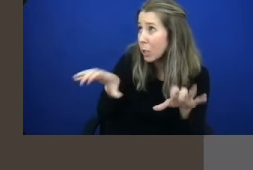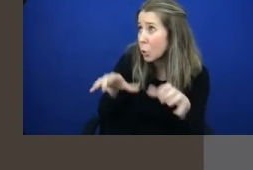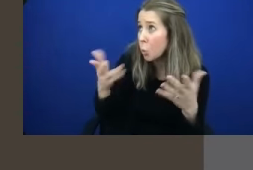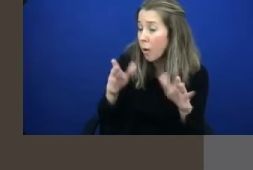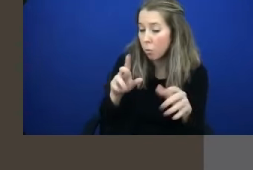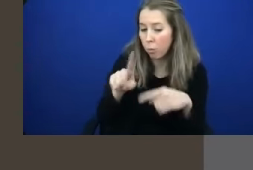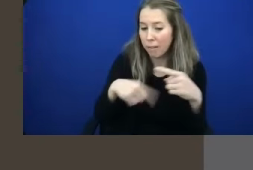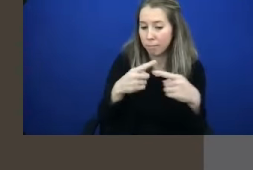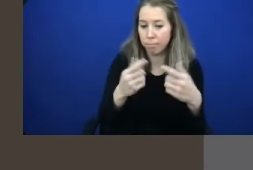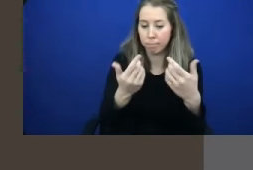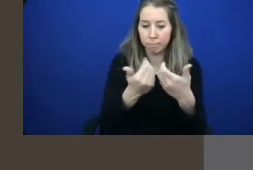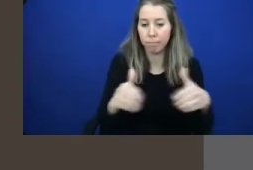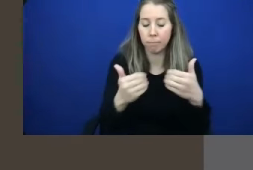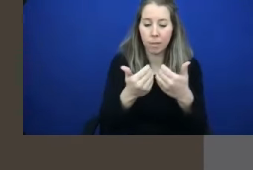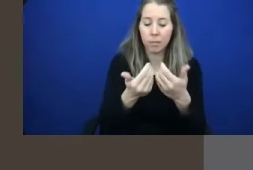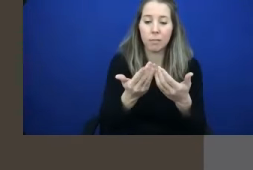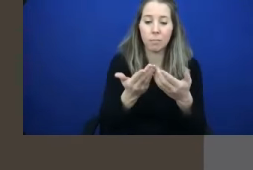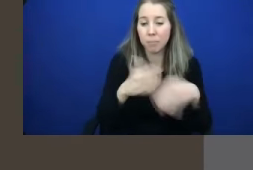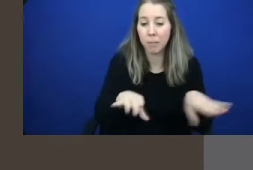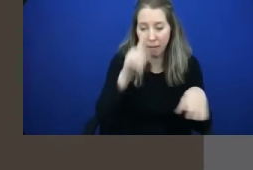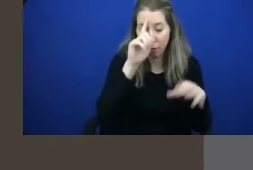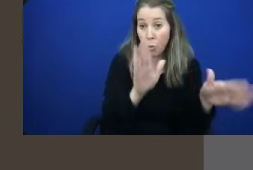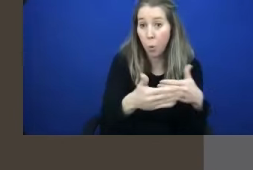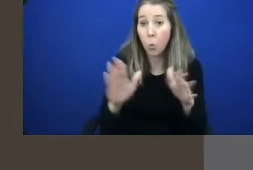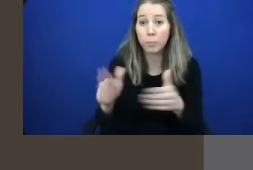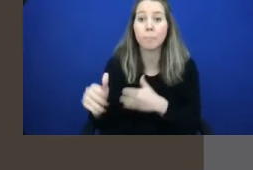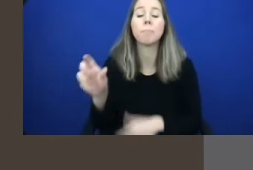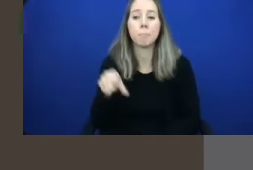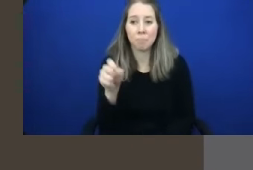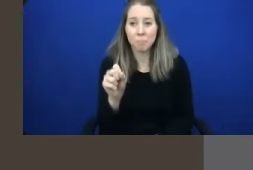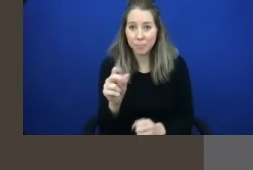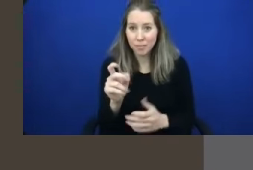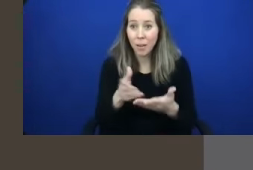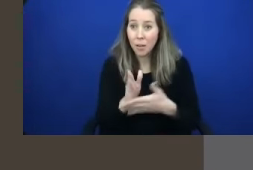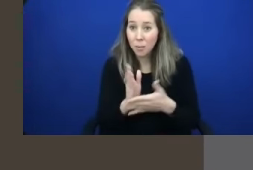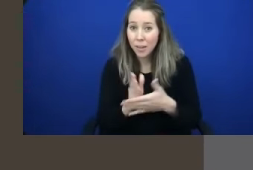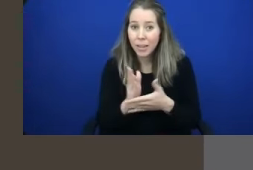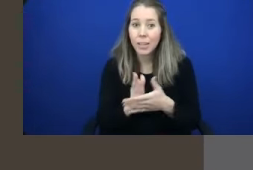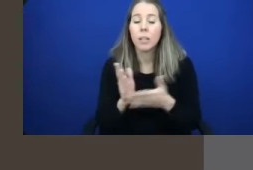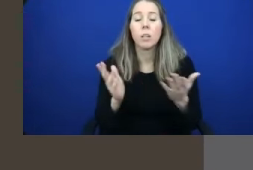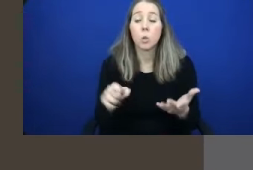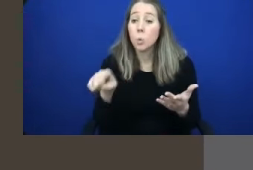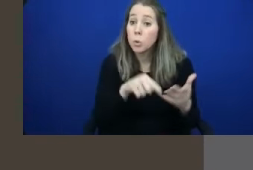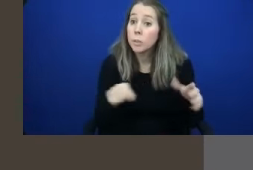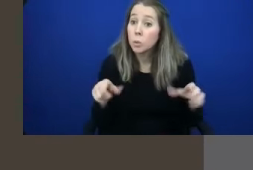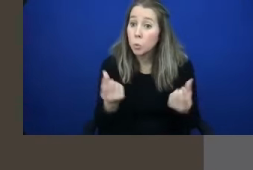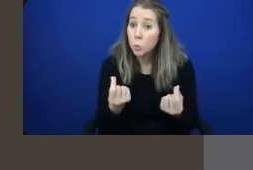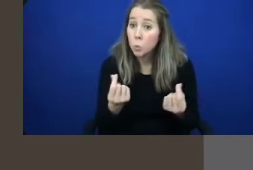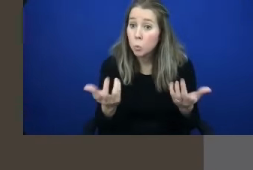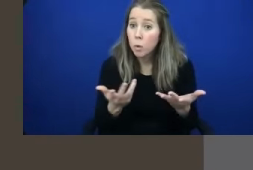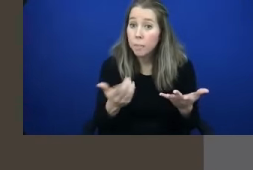Oh, okay. Yes. So all right. So what you're going to do is